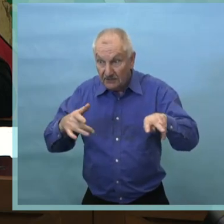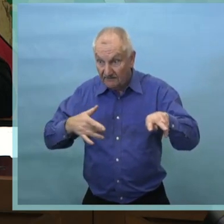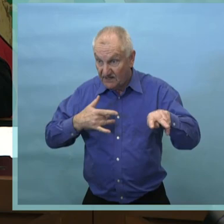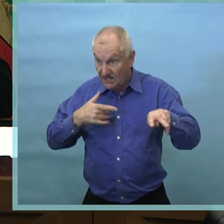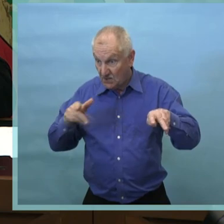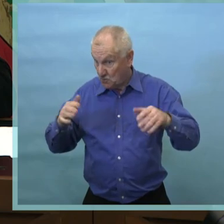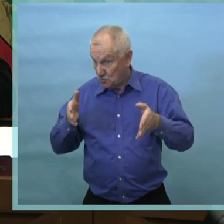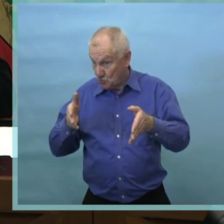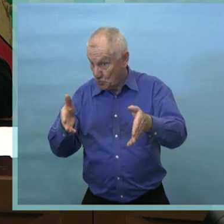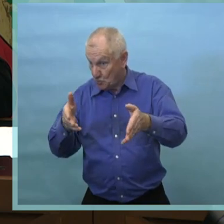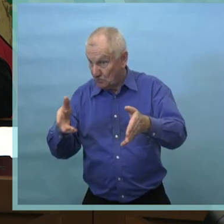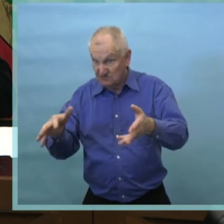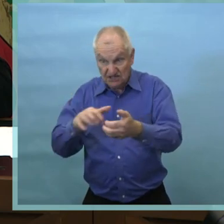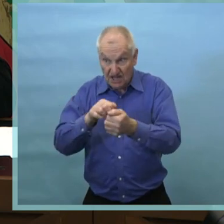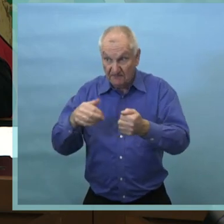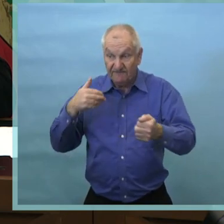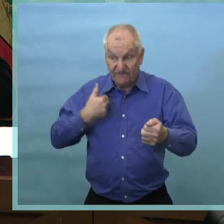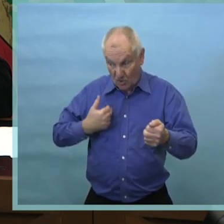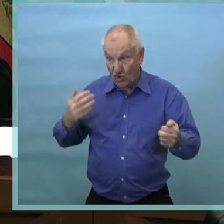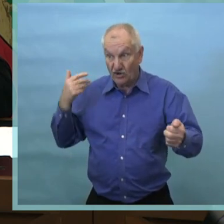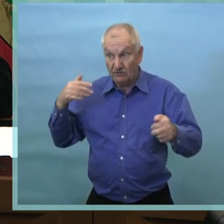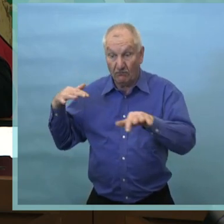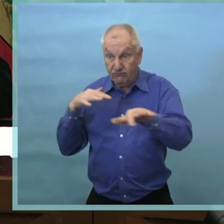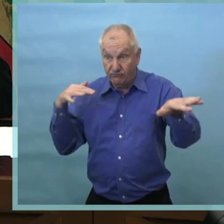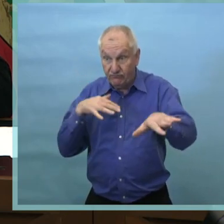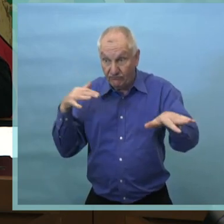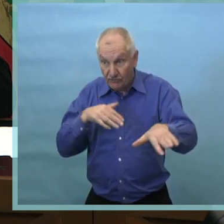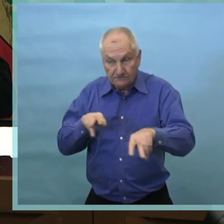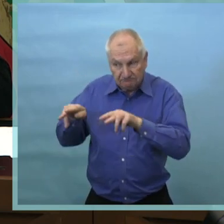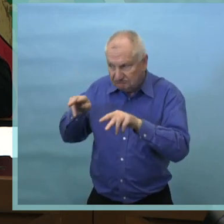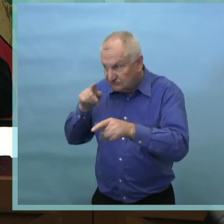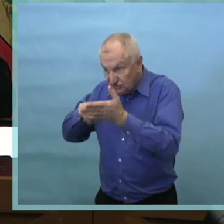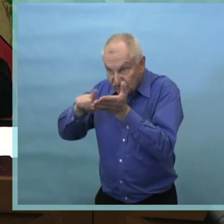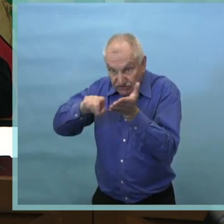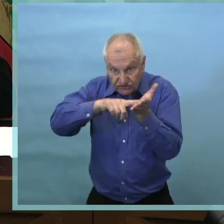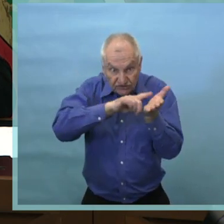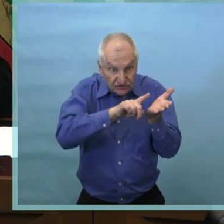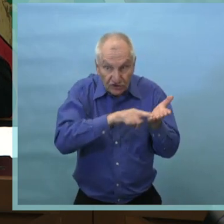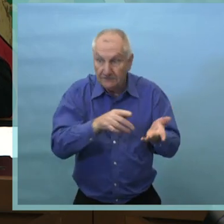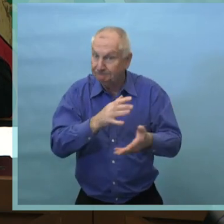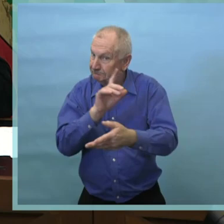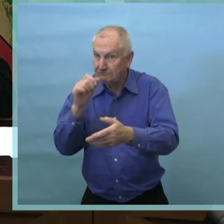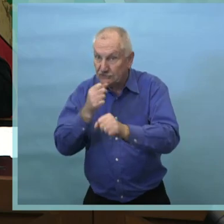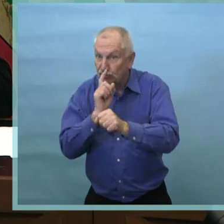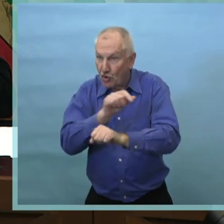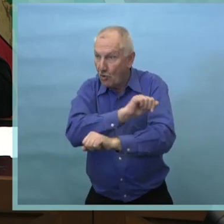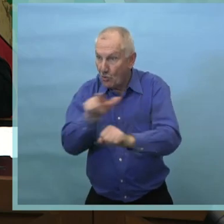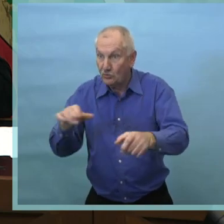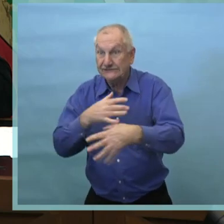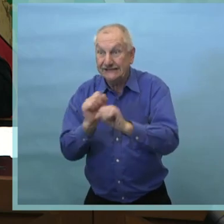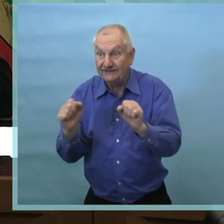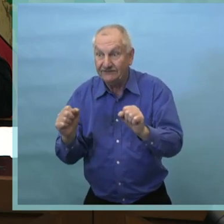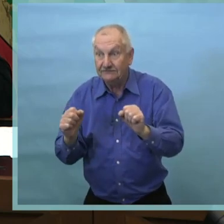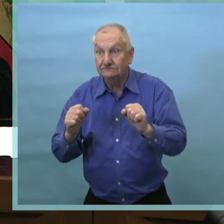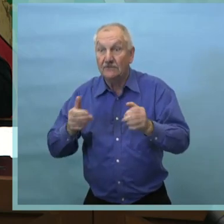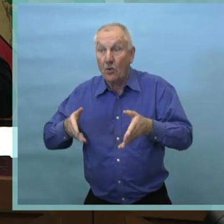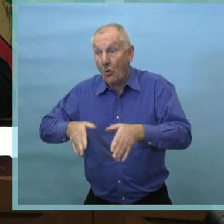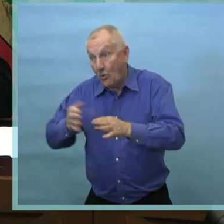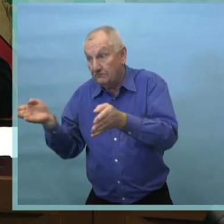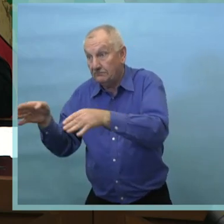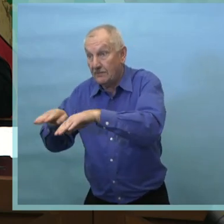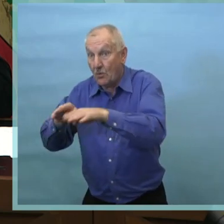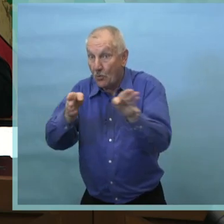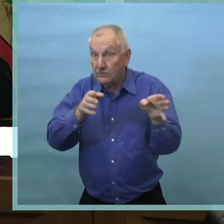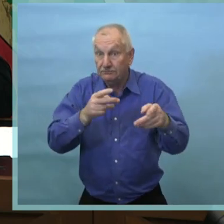water, we will then do an engineering study on it. We will not open up a road or a bridge until we're